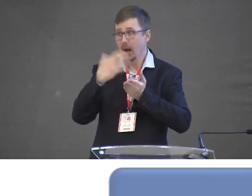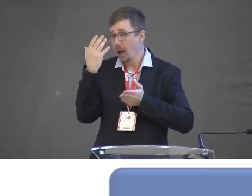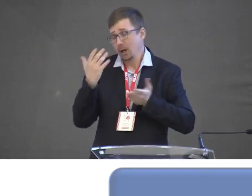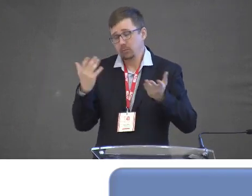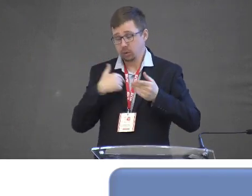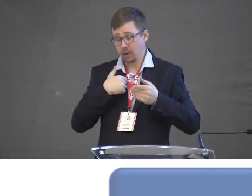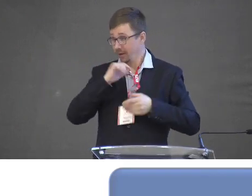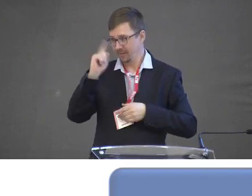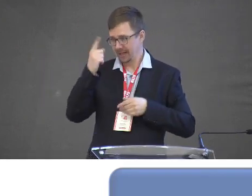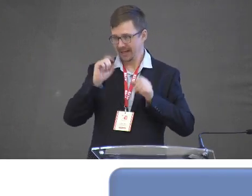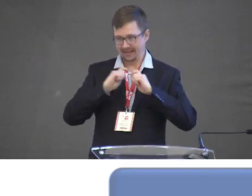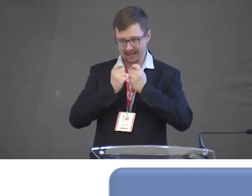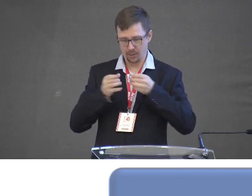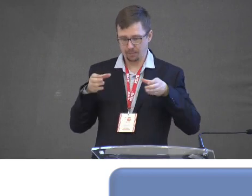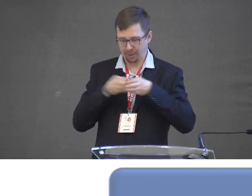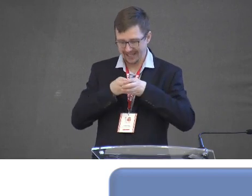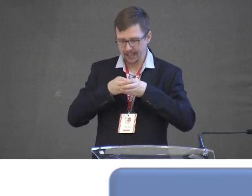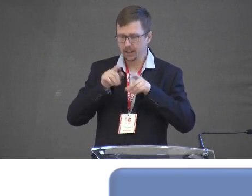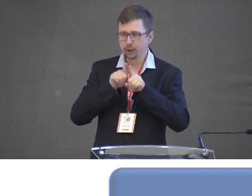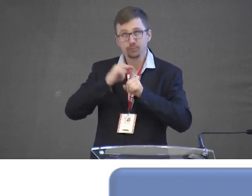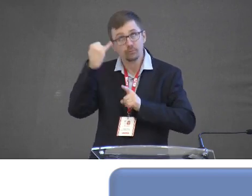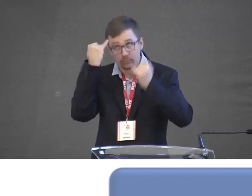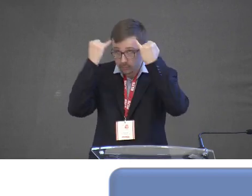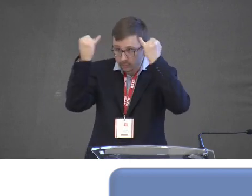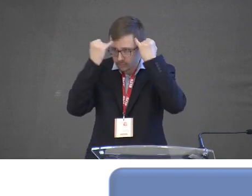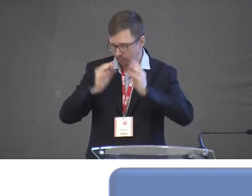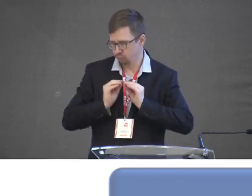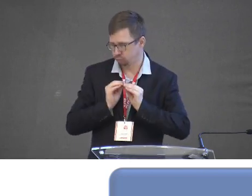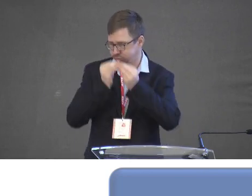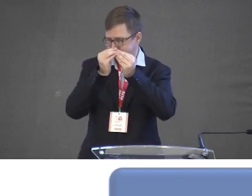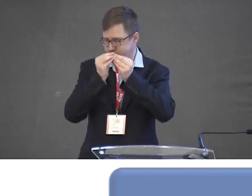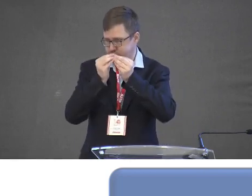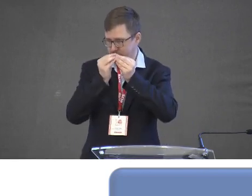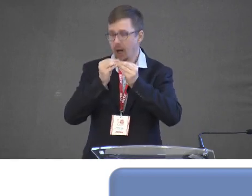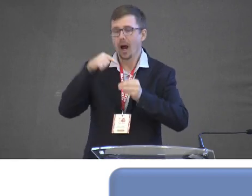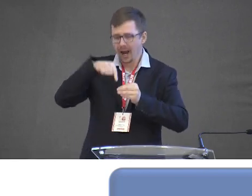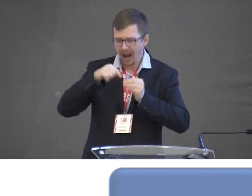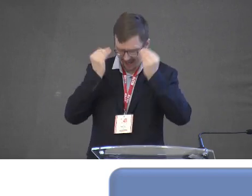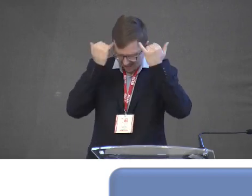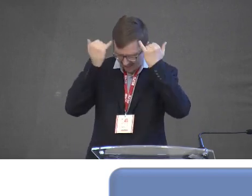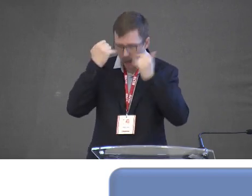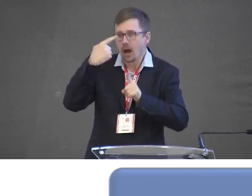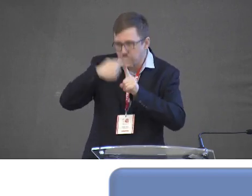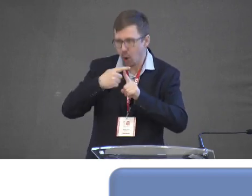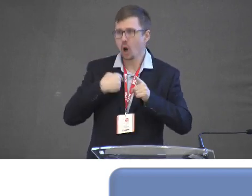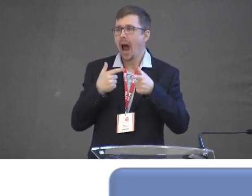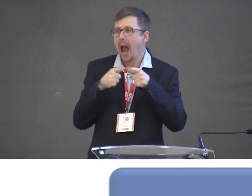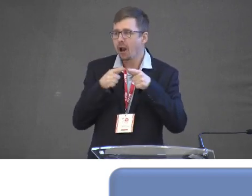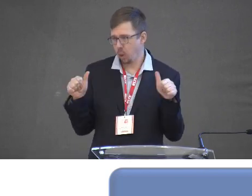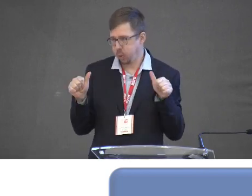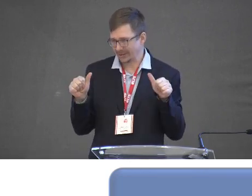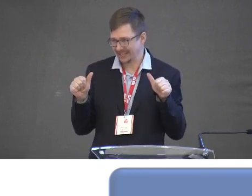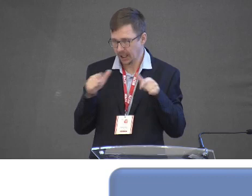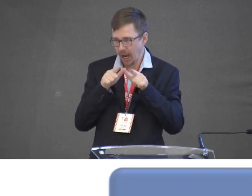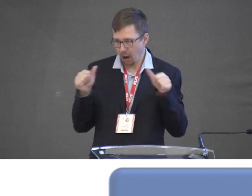we were in a wider network of project teams. We had a team of